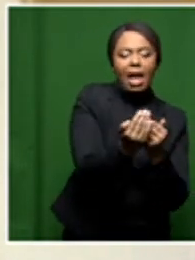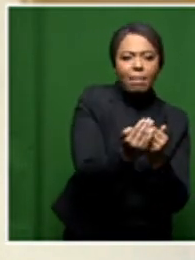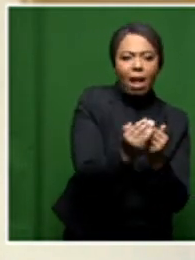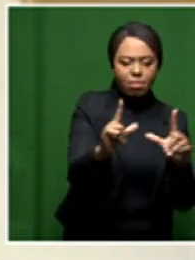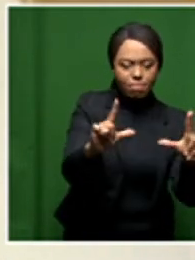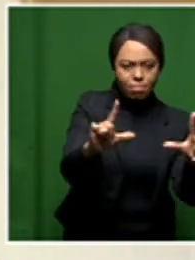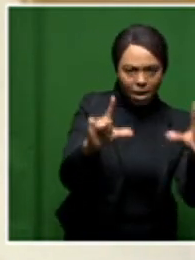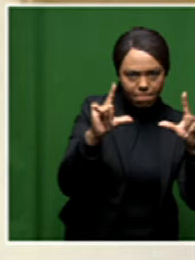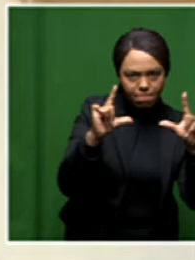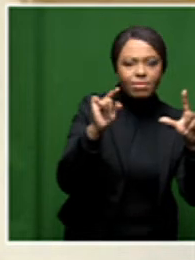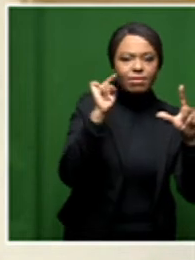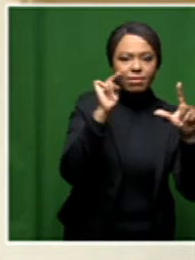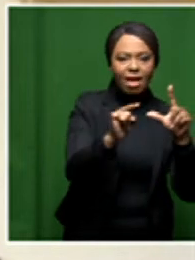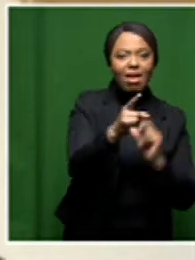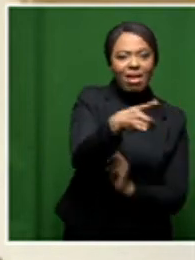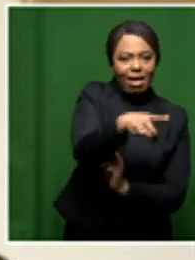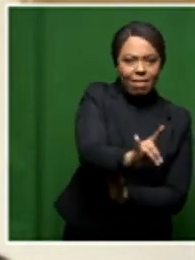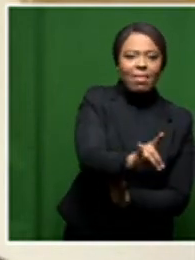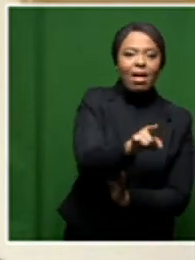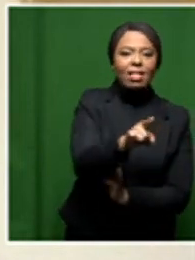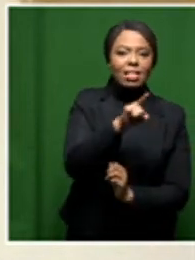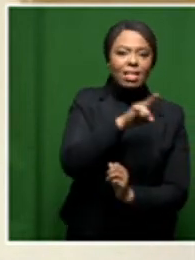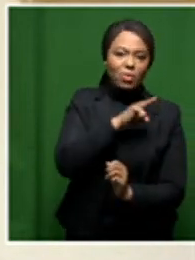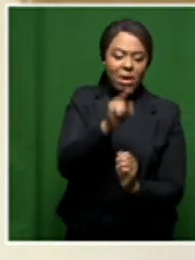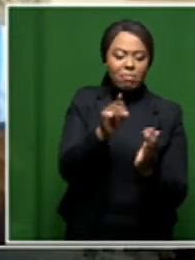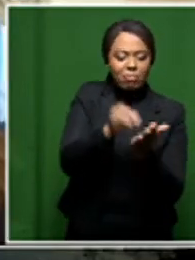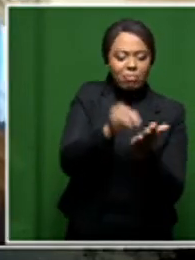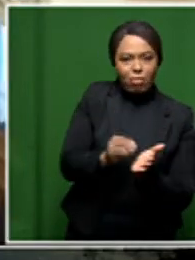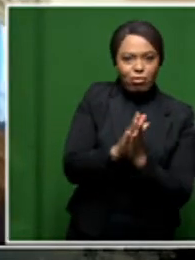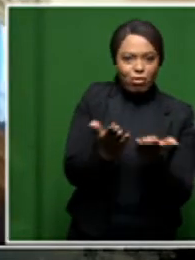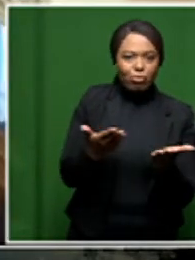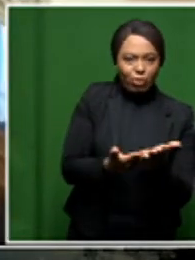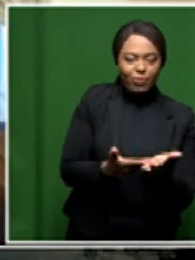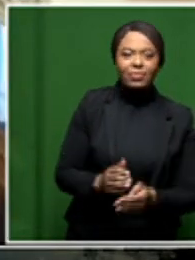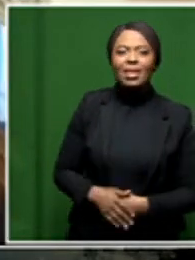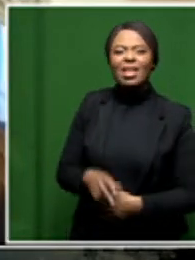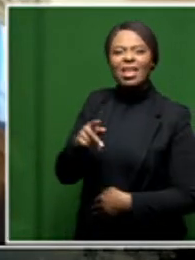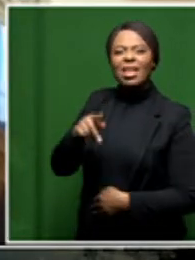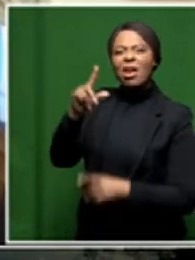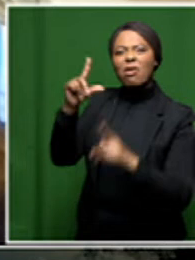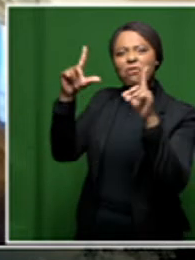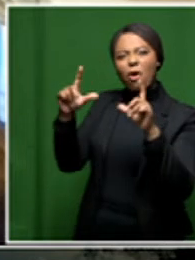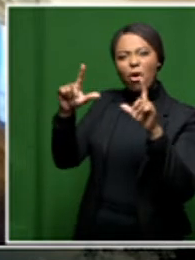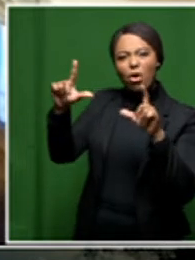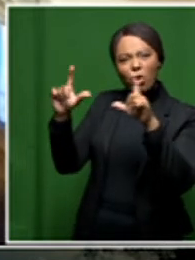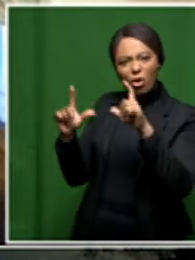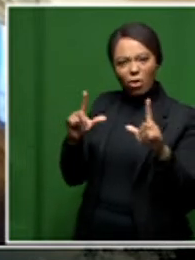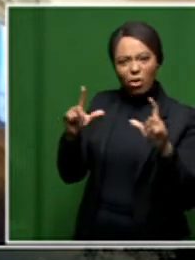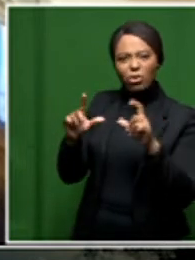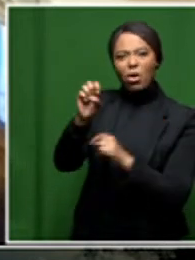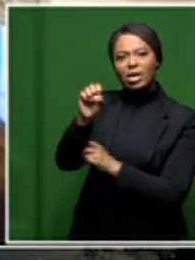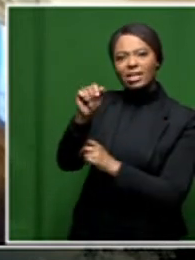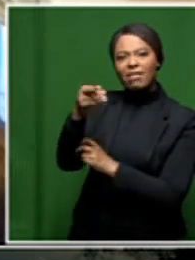to get those images that you so long for. Now you say that photo safari is not, you know, solely about